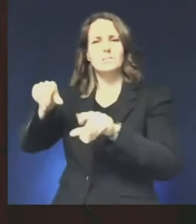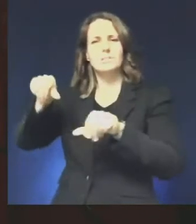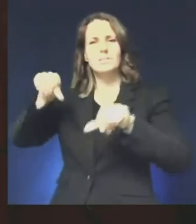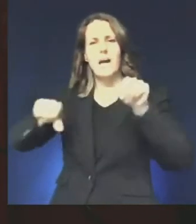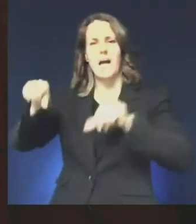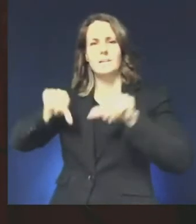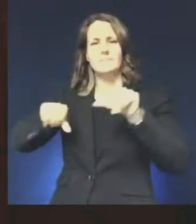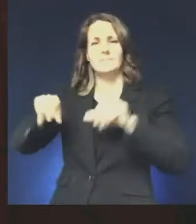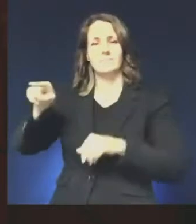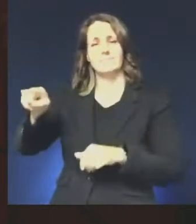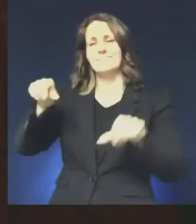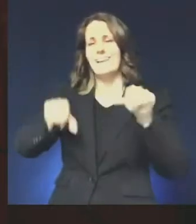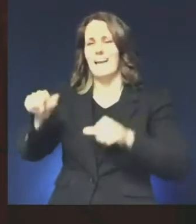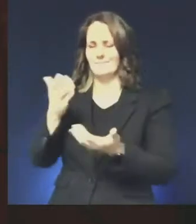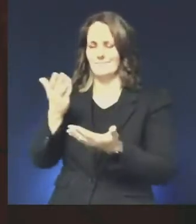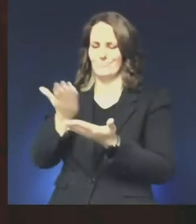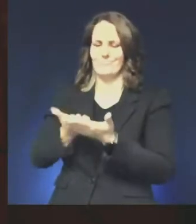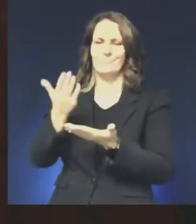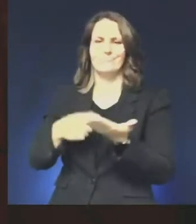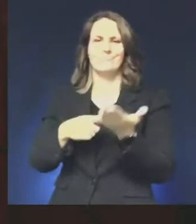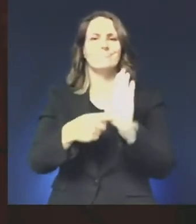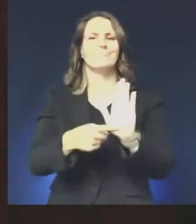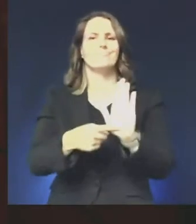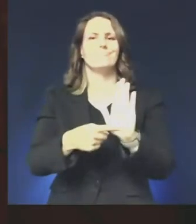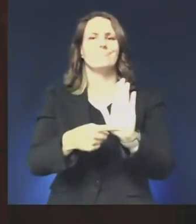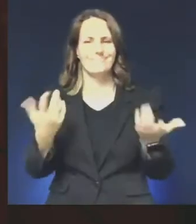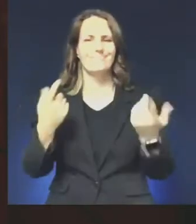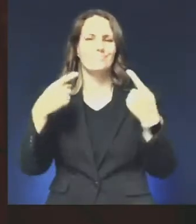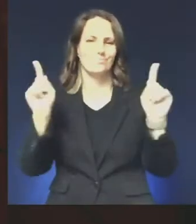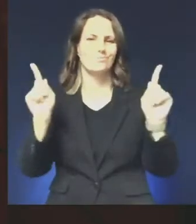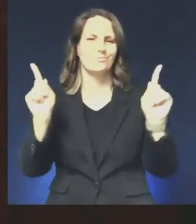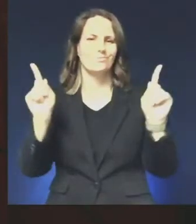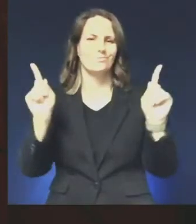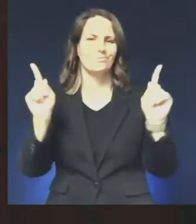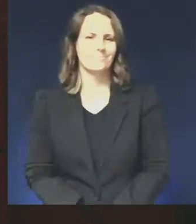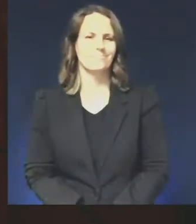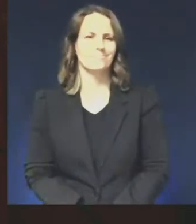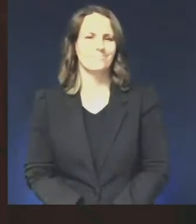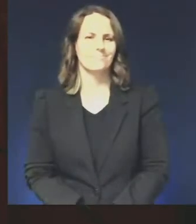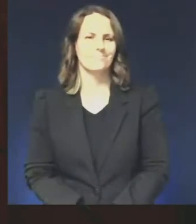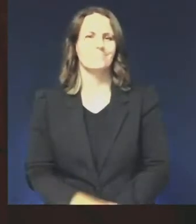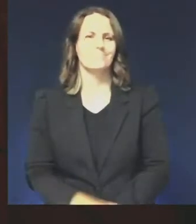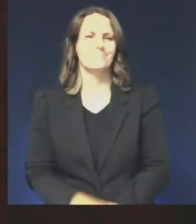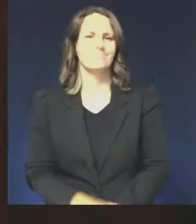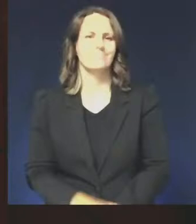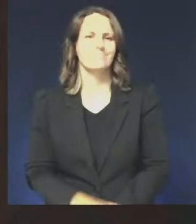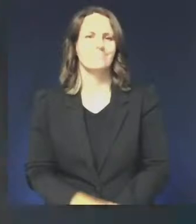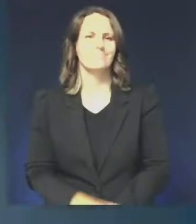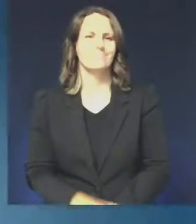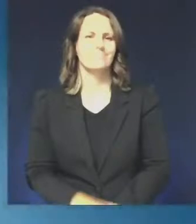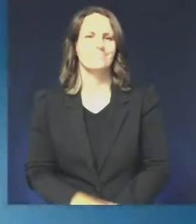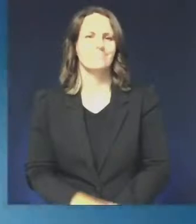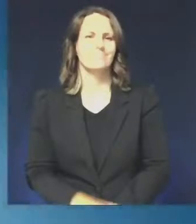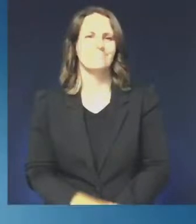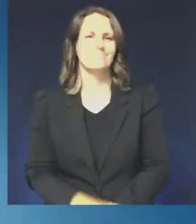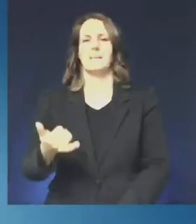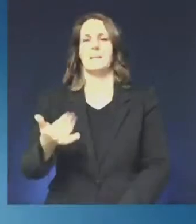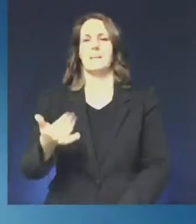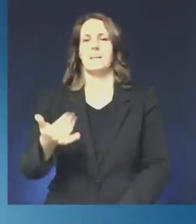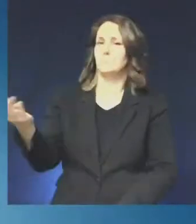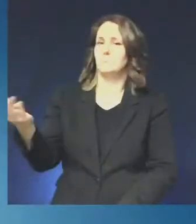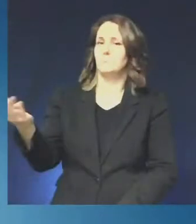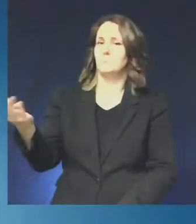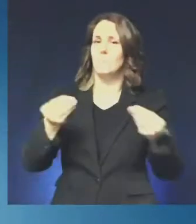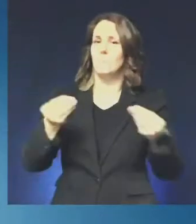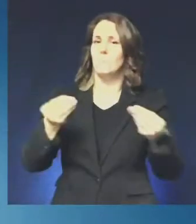communities and to move Wisconsin forward. Thank you, and I'll turn it back to Jennifer for your questions. Thank you, and